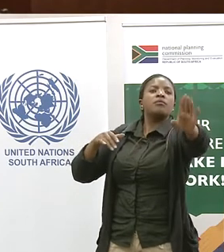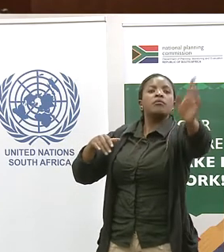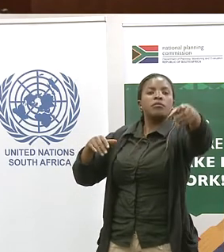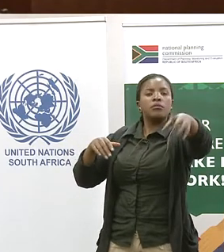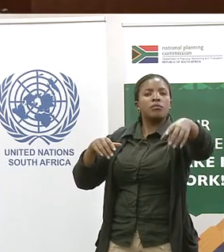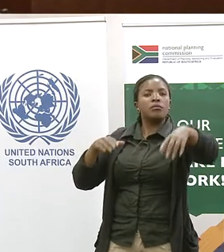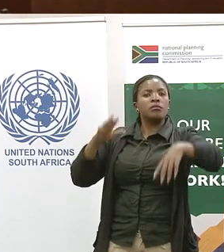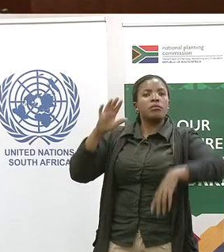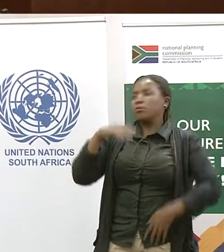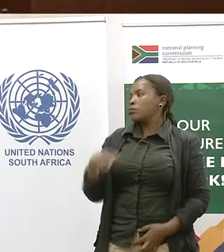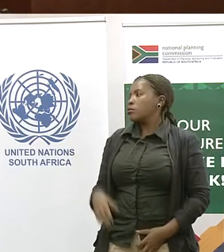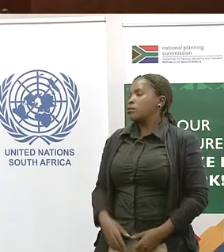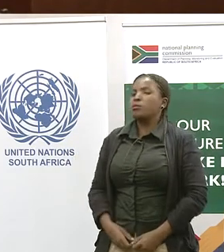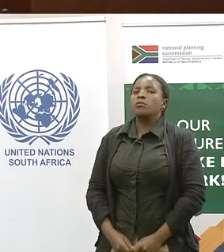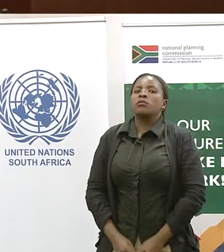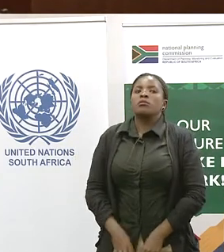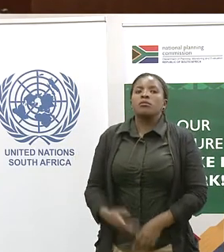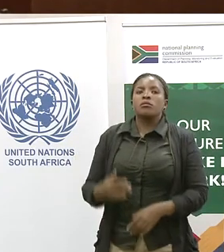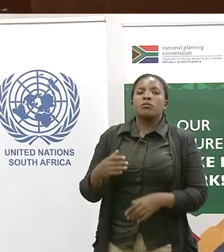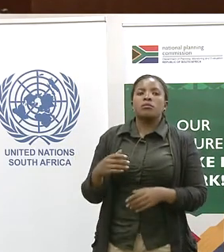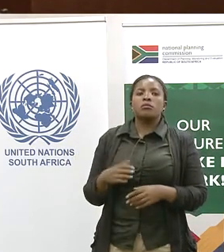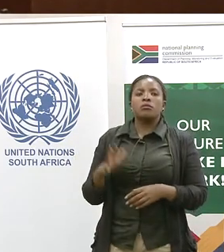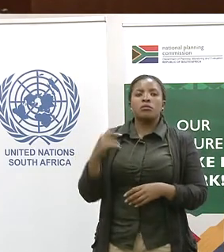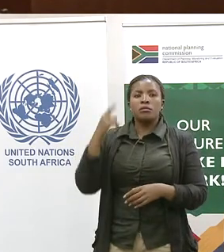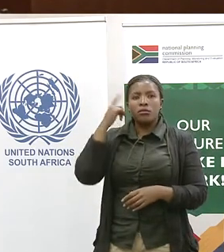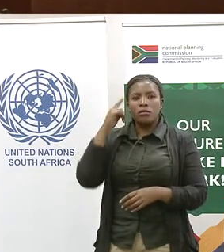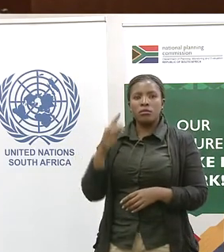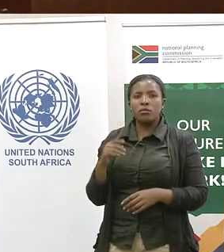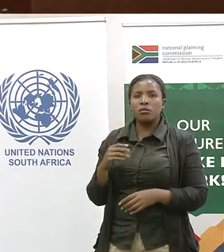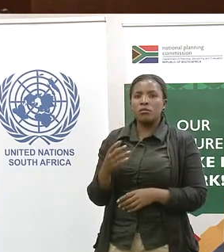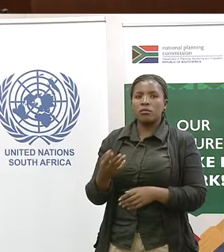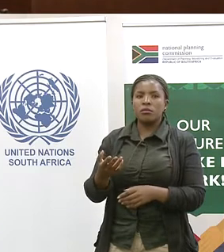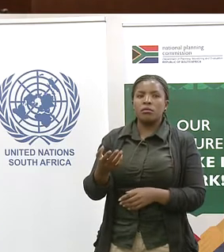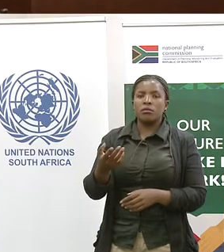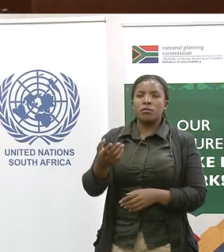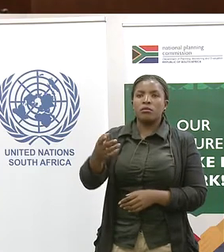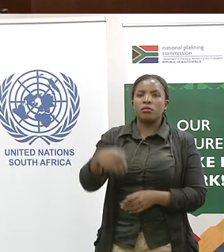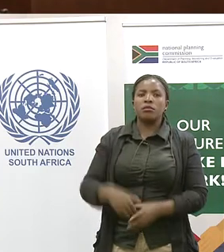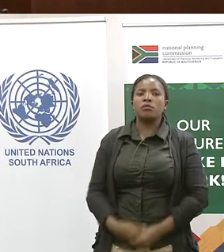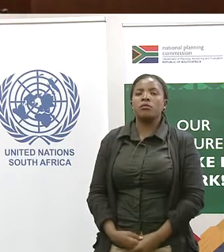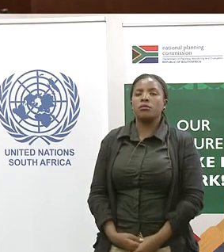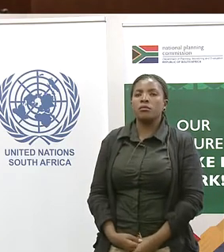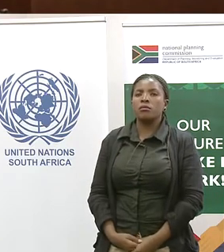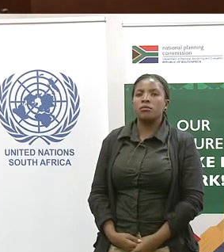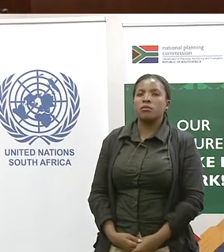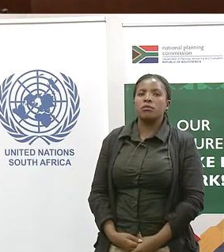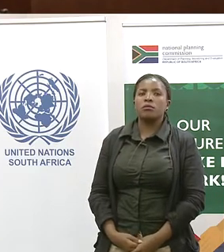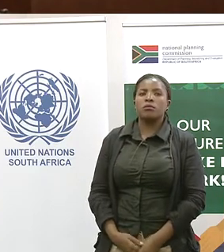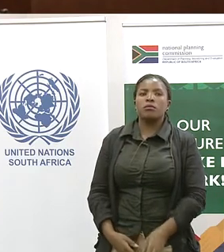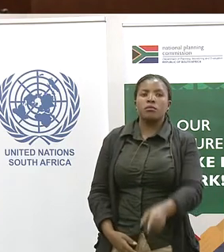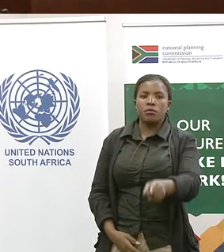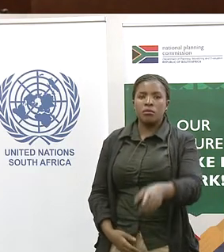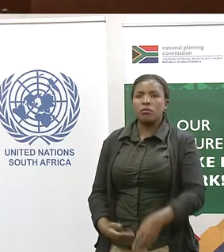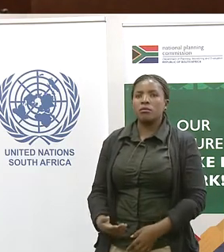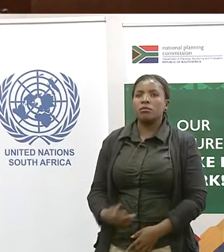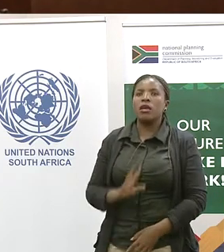colleagues, I think the number of hands that we've got will really require us to be